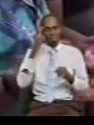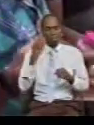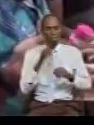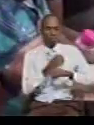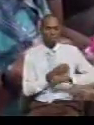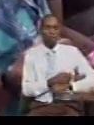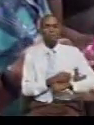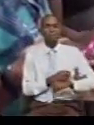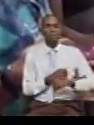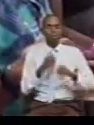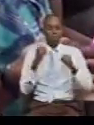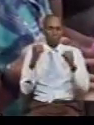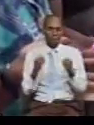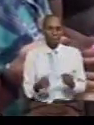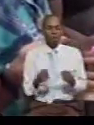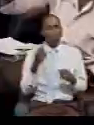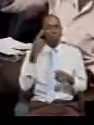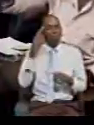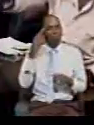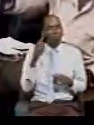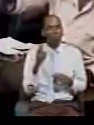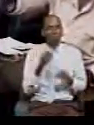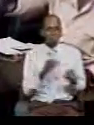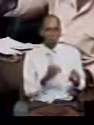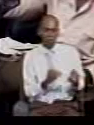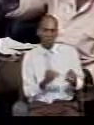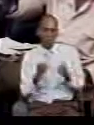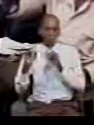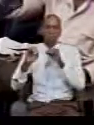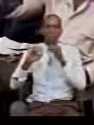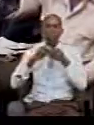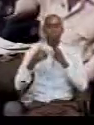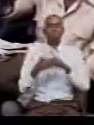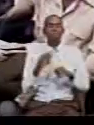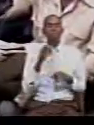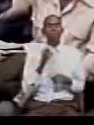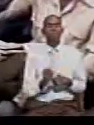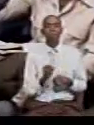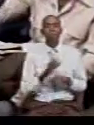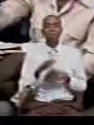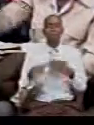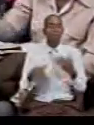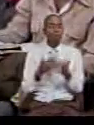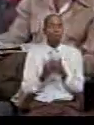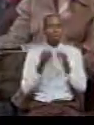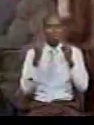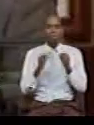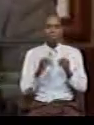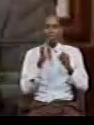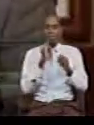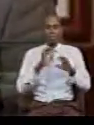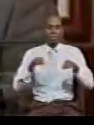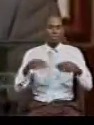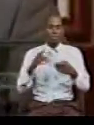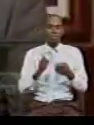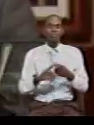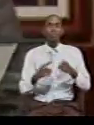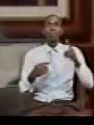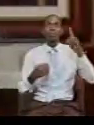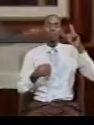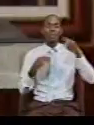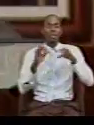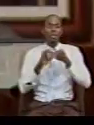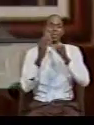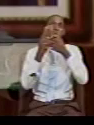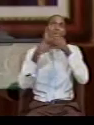protection. Power for moving mountain. All power is given unto me in heaven and in